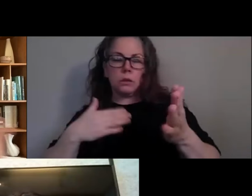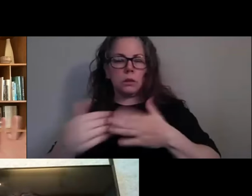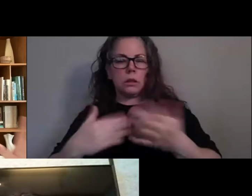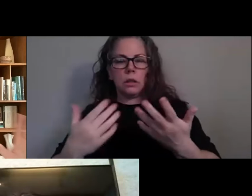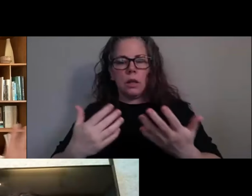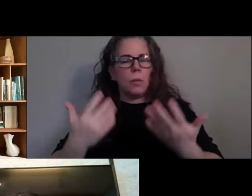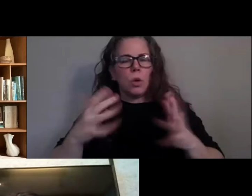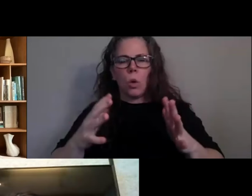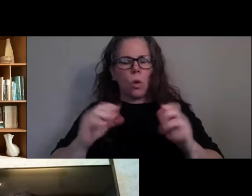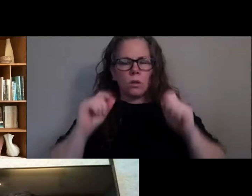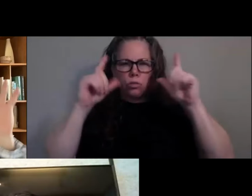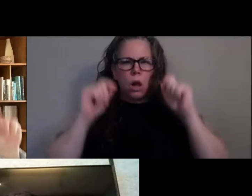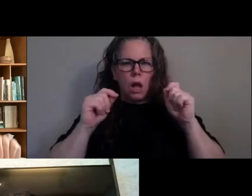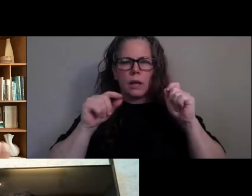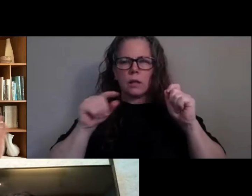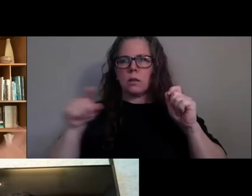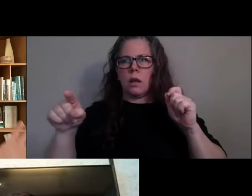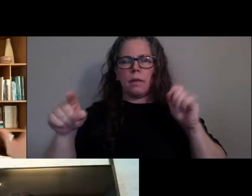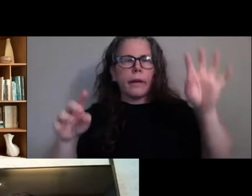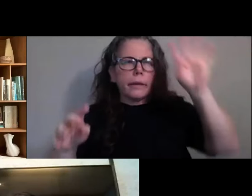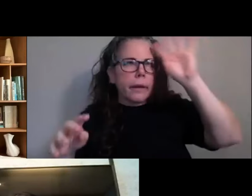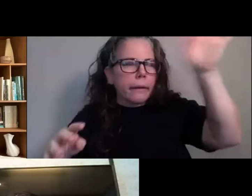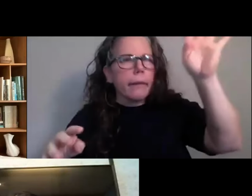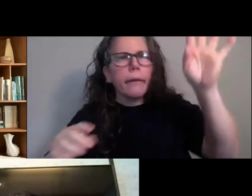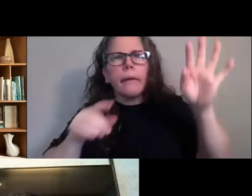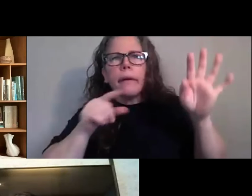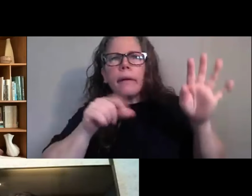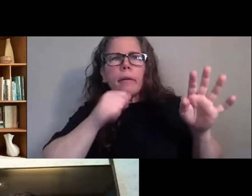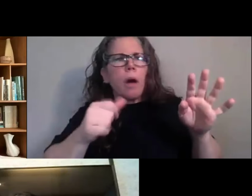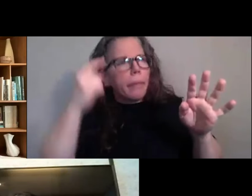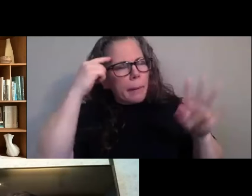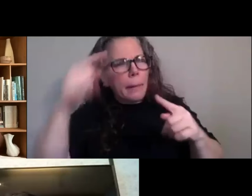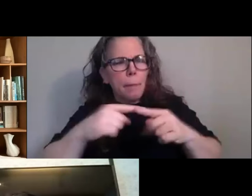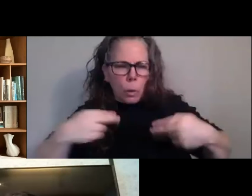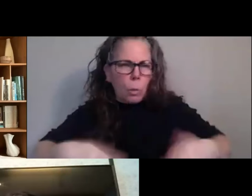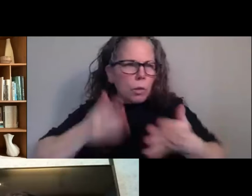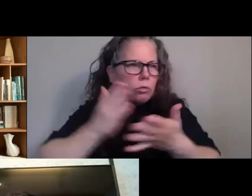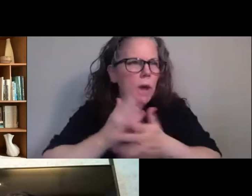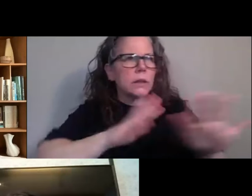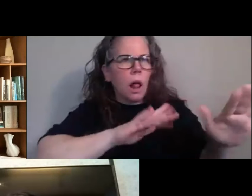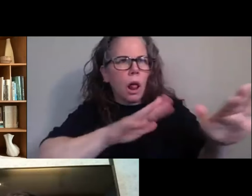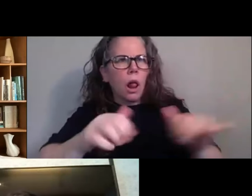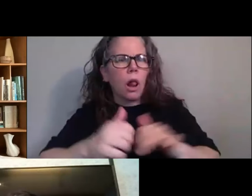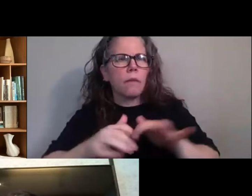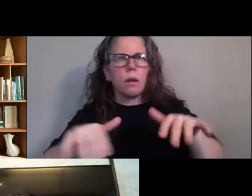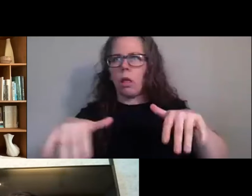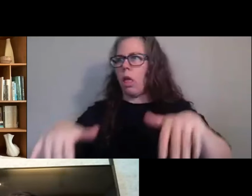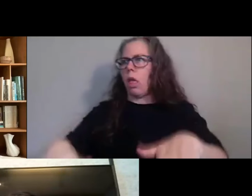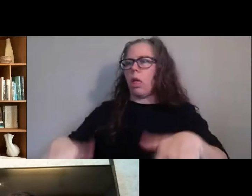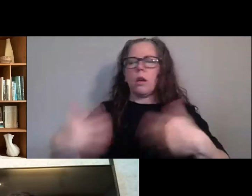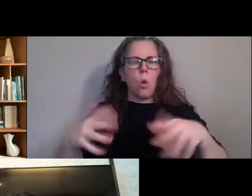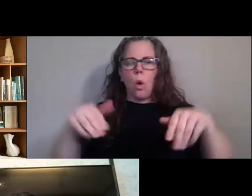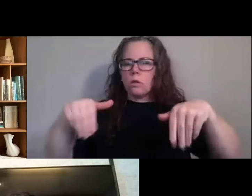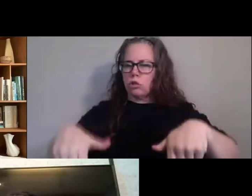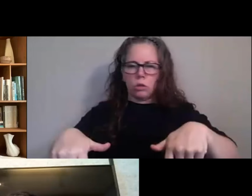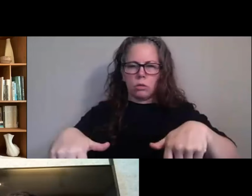like, they did not consider the civil, and I'm making this up, you know, the civil liberties implications of what they're proposing. Not only does it show